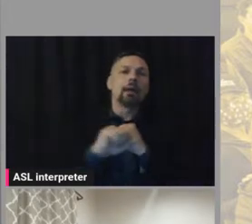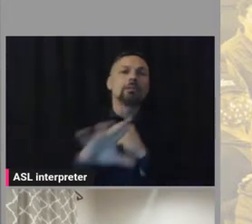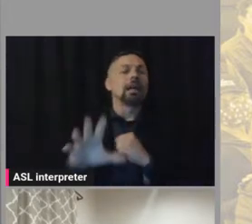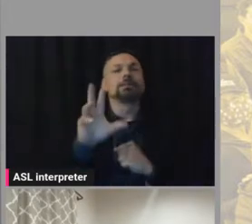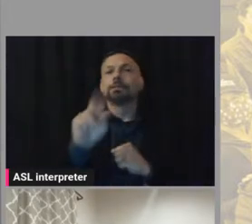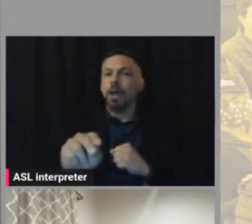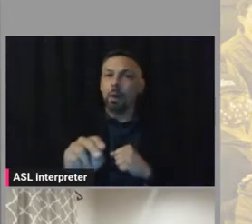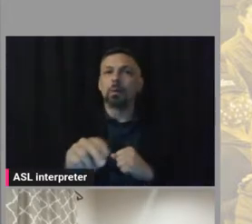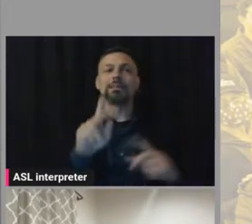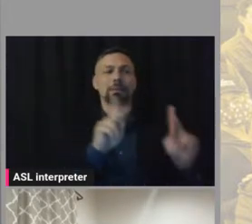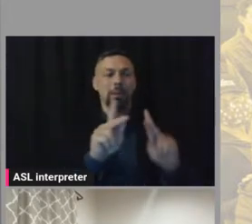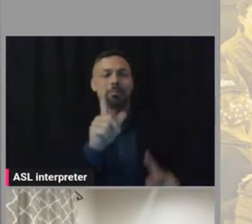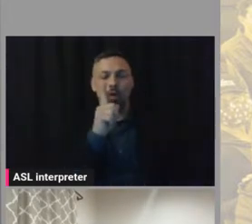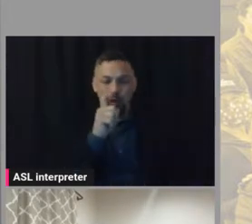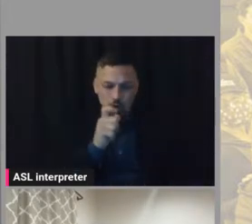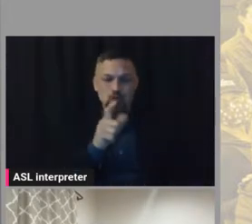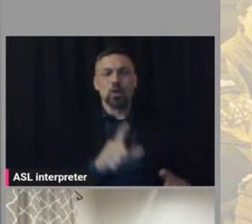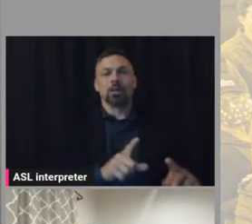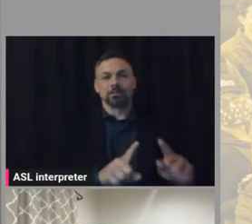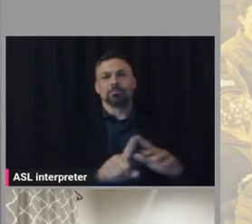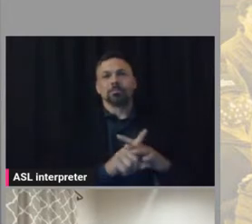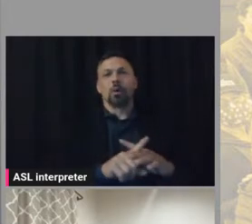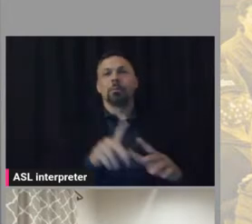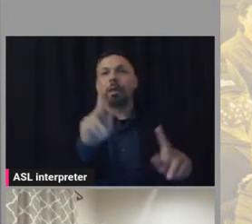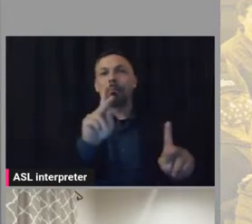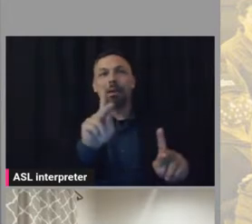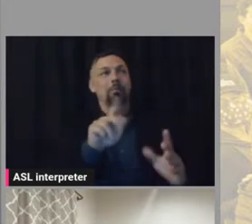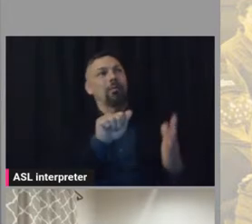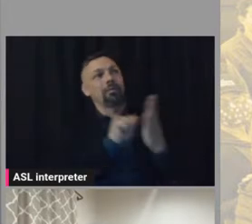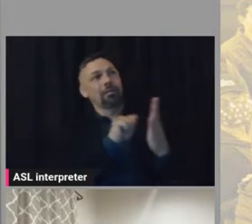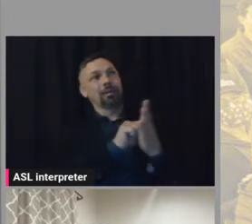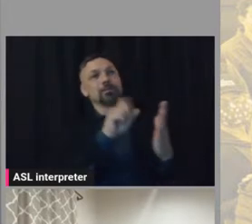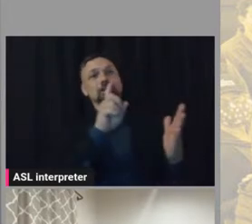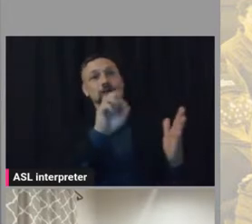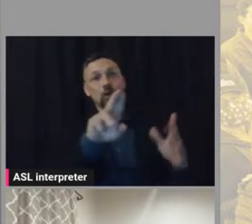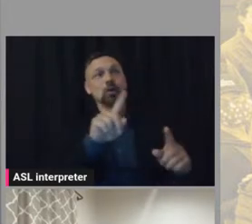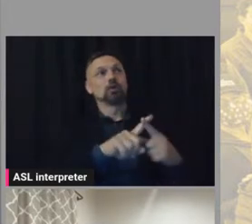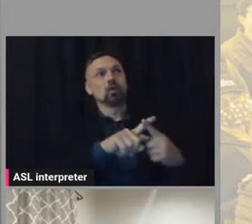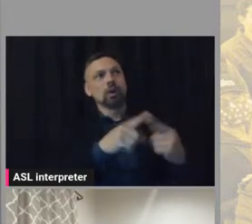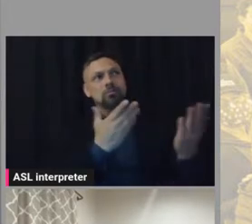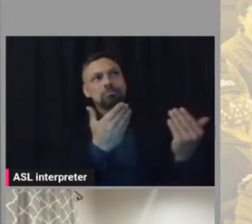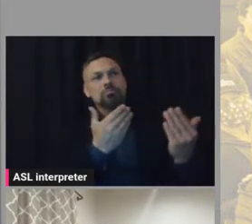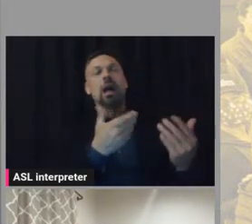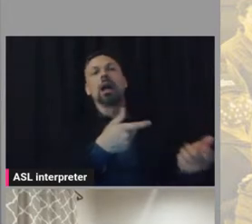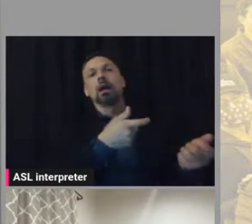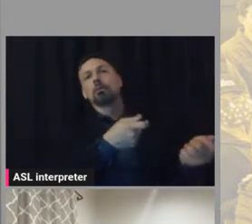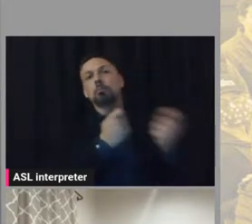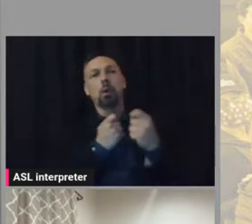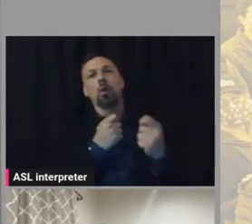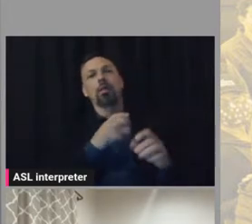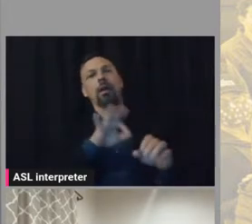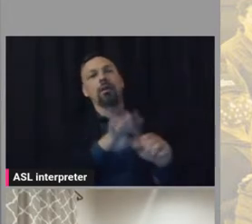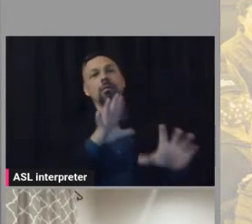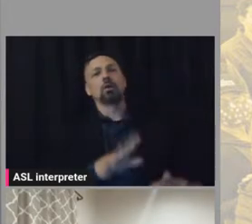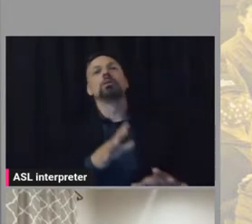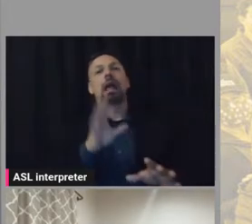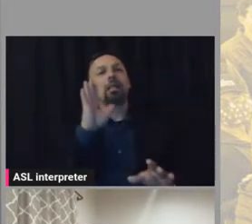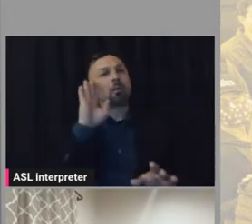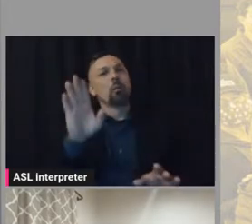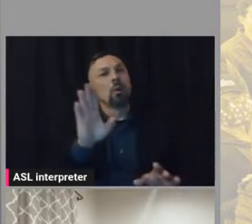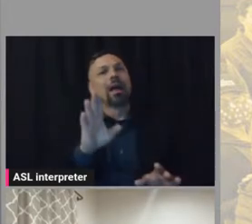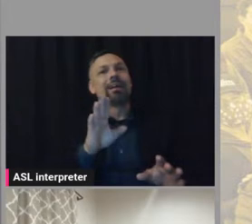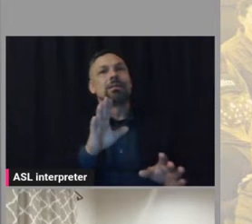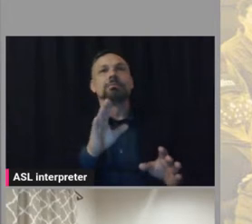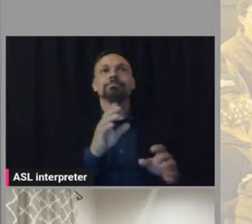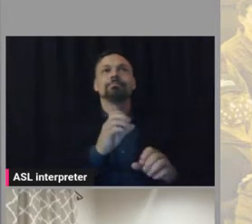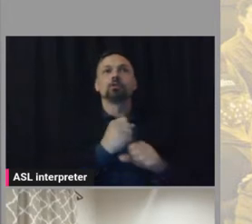really the people on the doors who are doing grassroots organizing to turn out the voters that will make up the anti-MAGA united